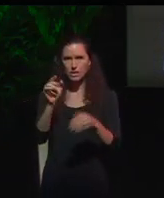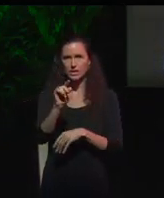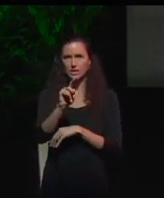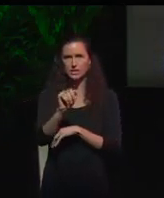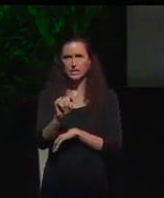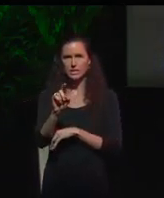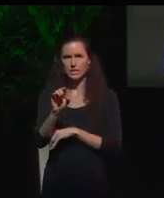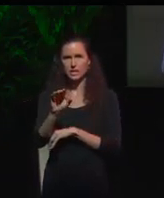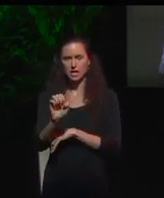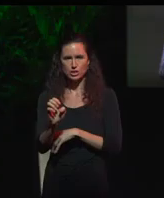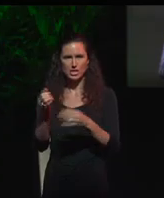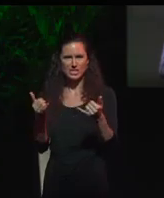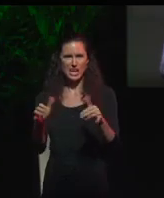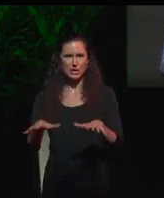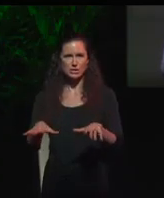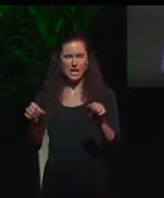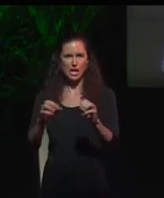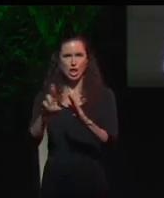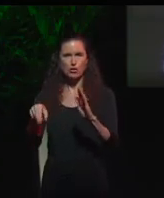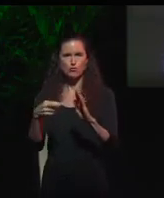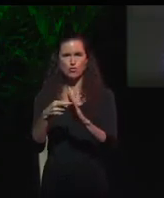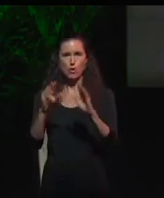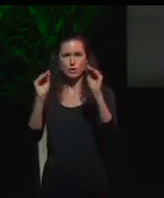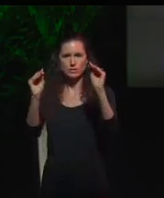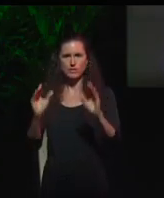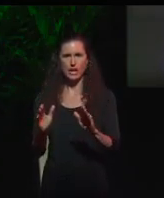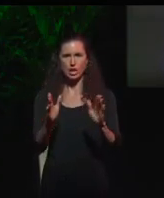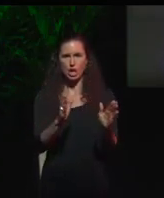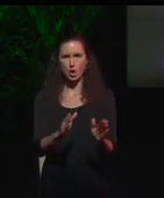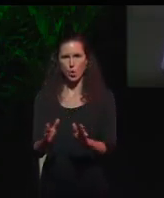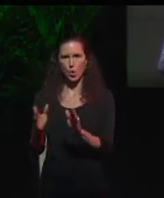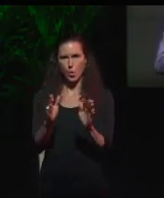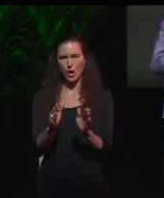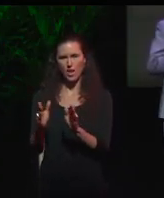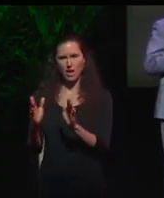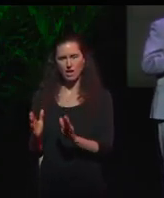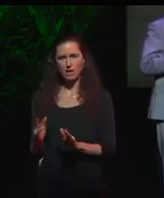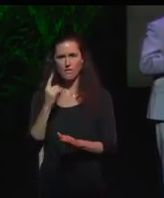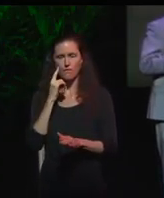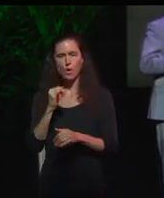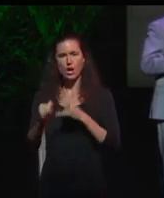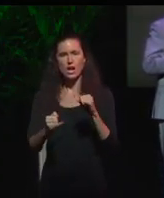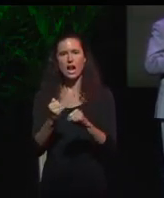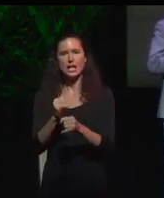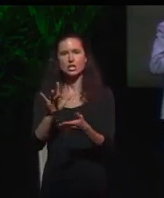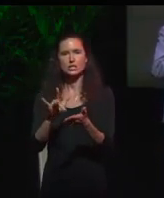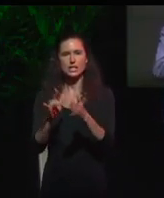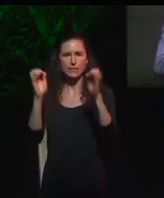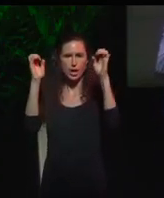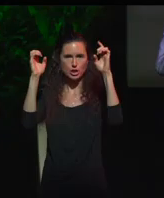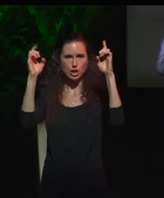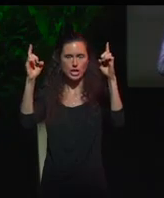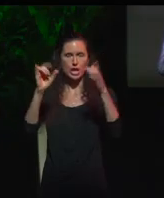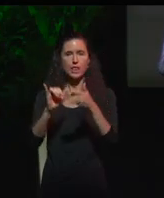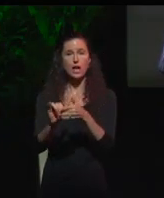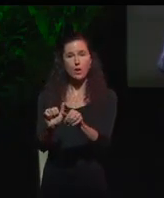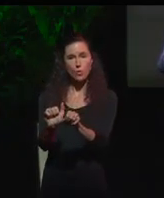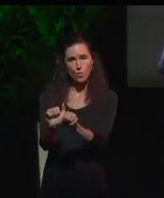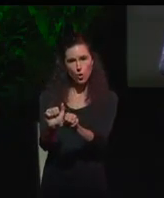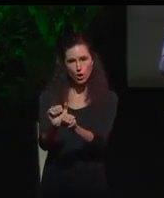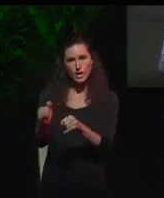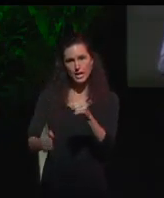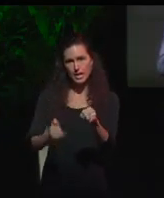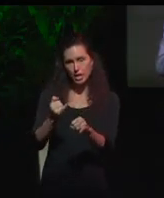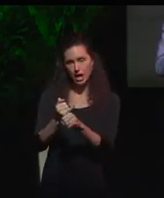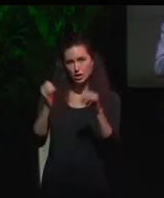come on or taken the role as faculty coordinator for our International Center for Education. This work,